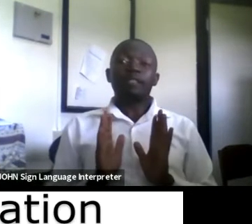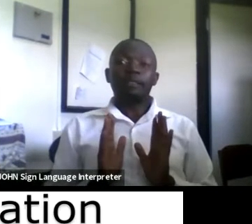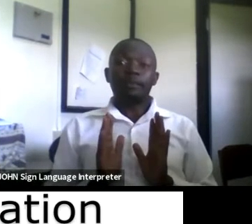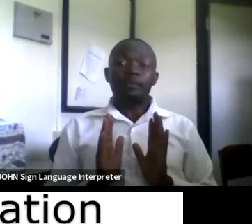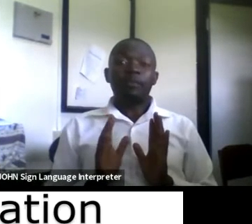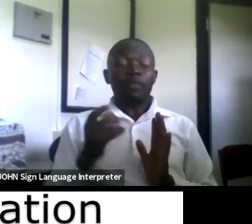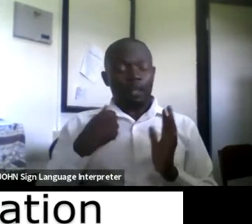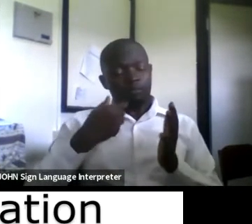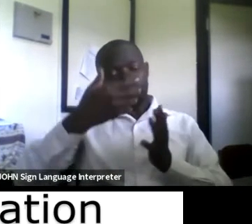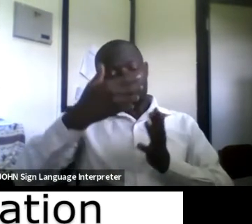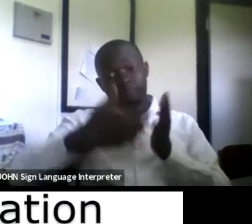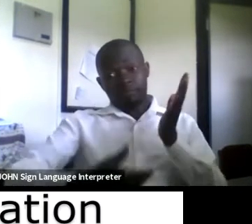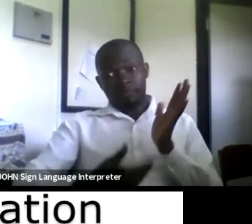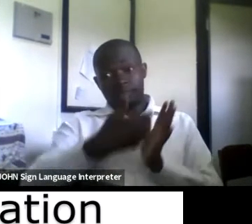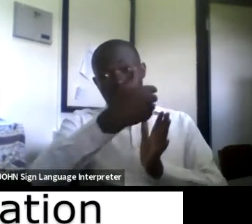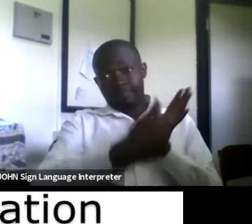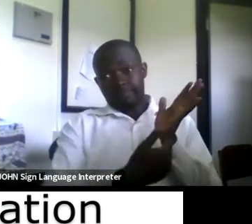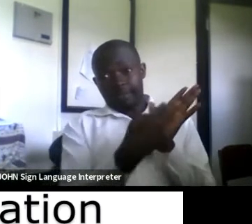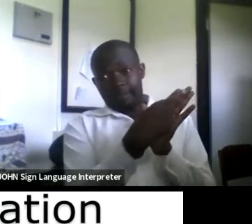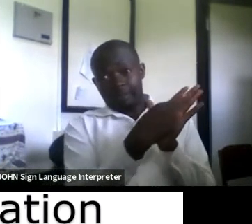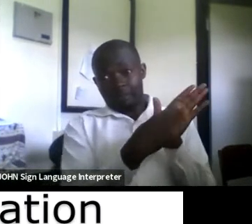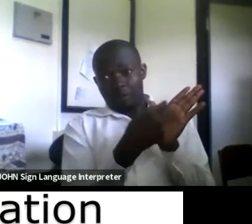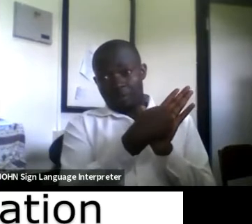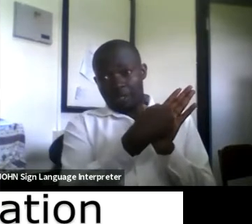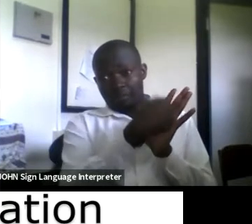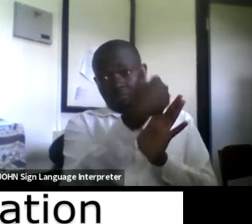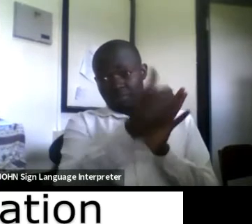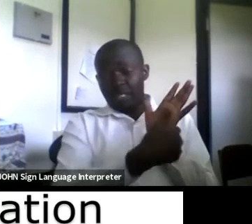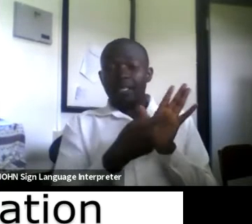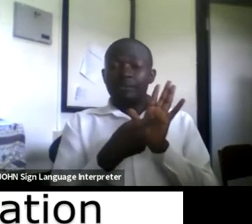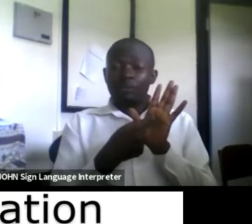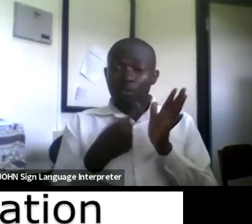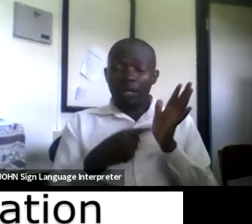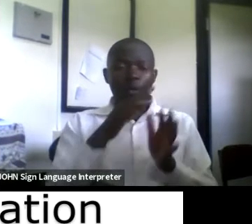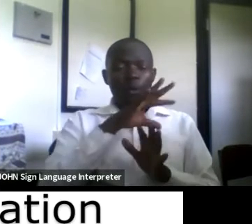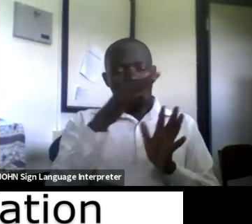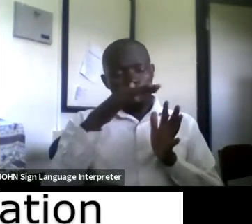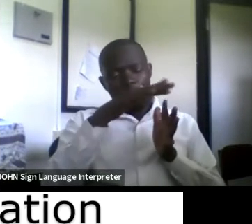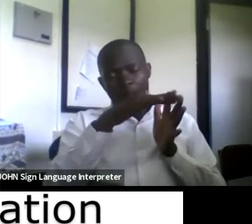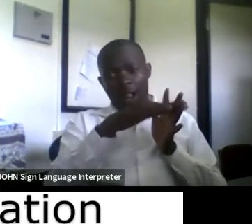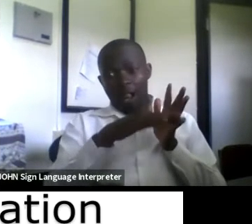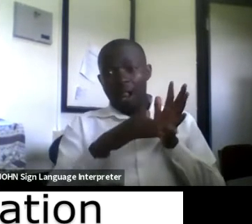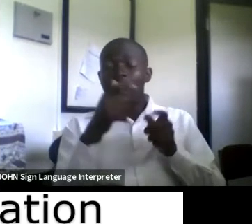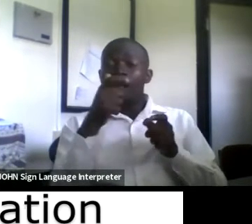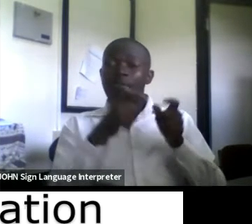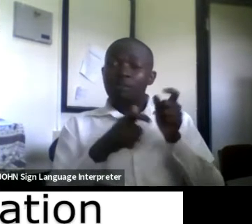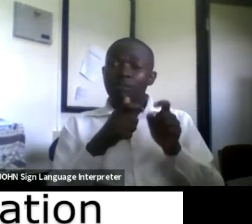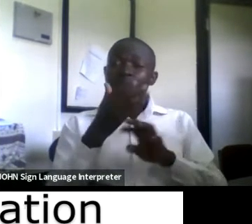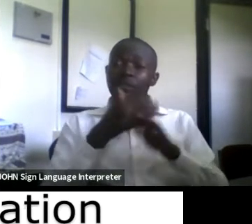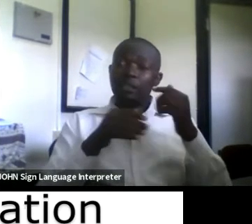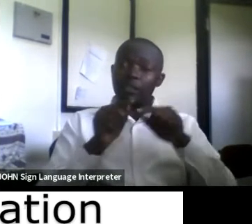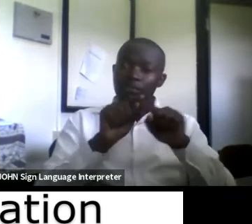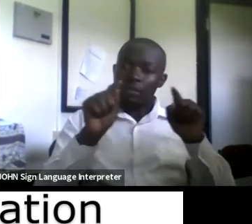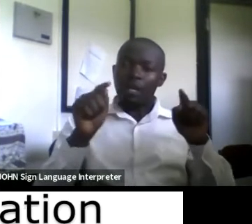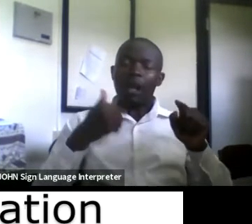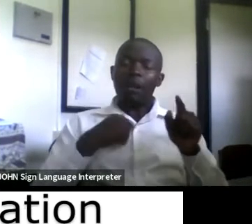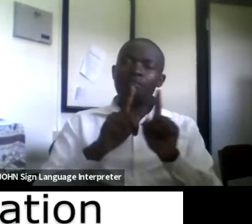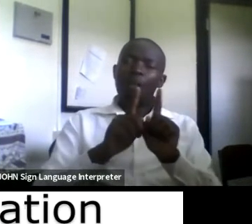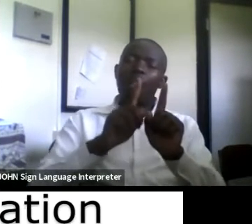the report, it shows that in all these areas, people with disabilities are lagging